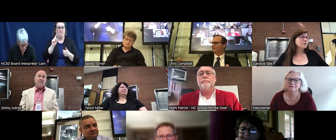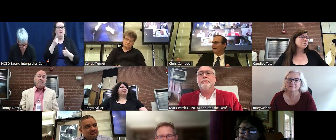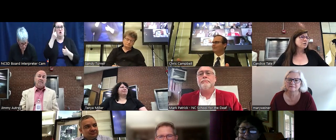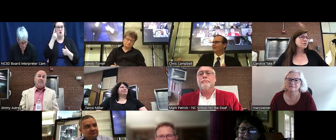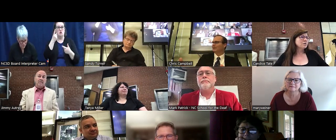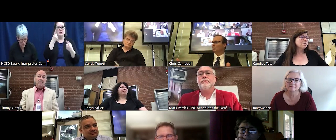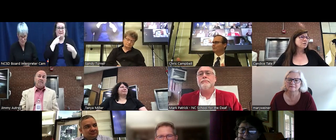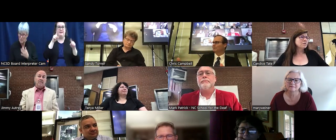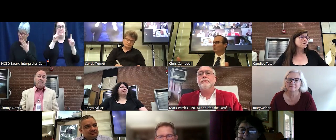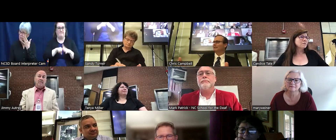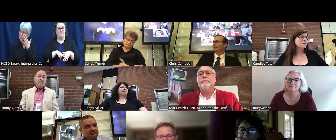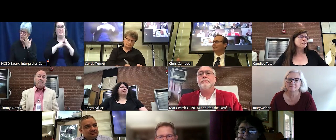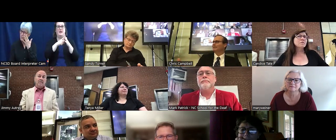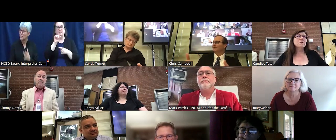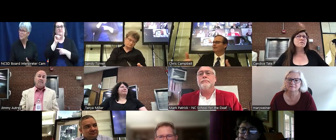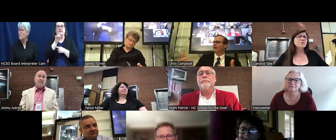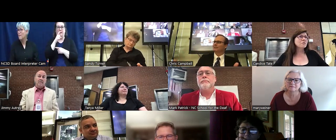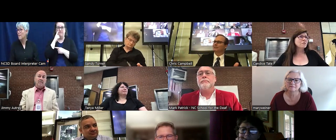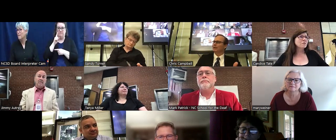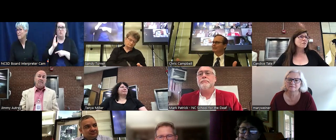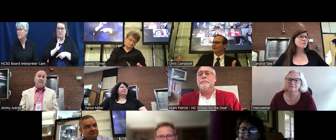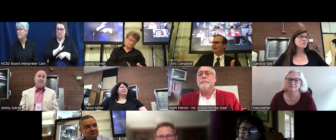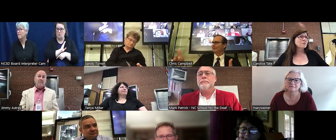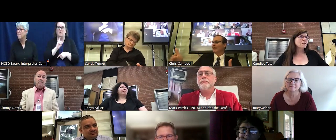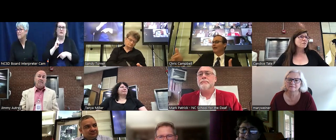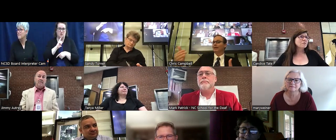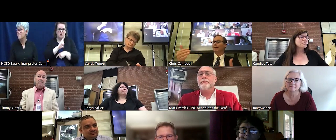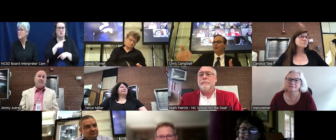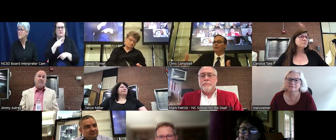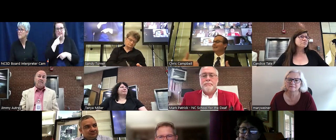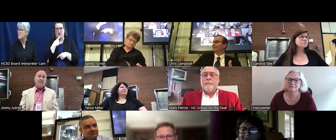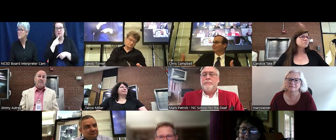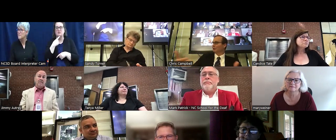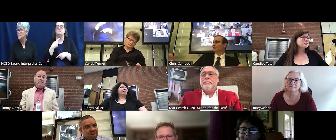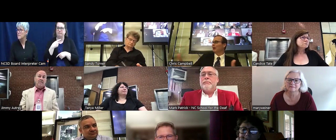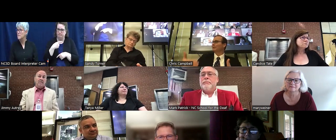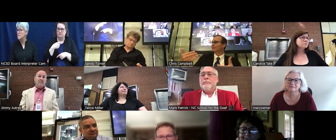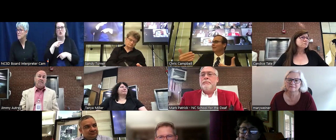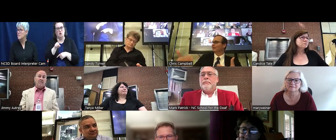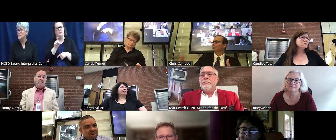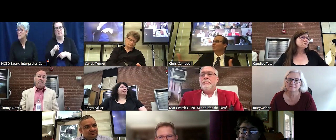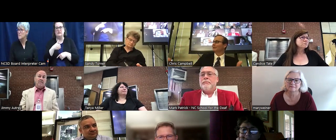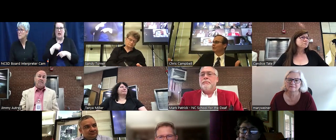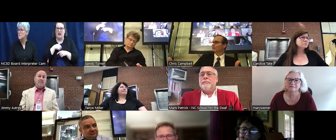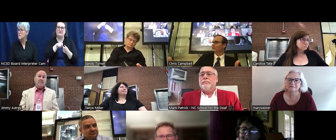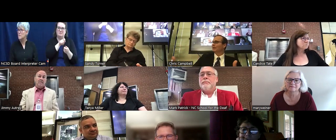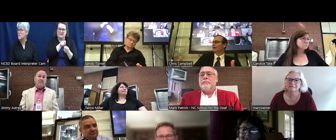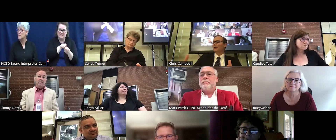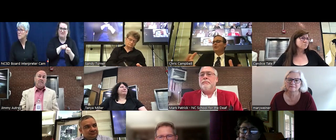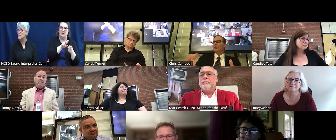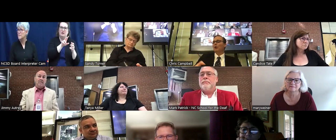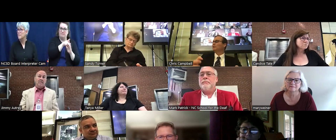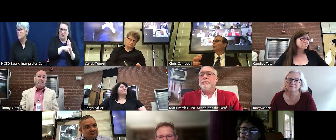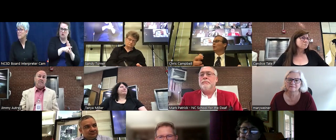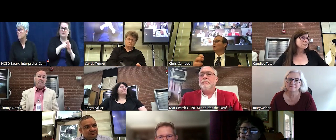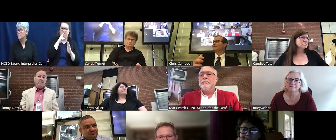effective date for this Board of Trustees and the legislation saying that you should have certain policies about certain issues.